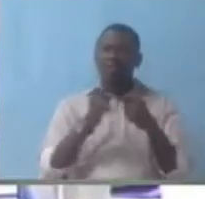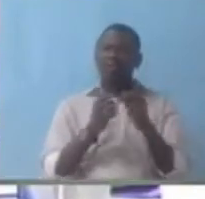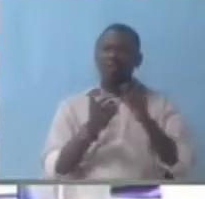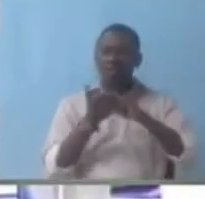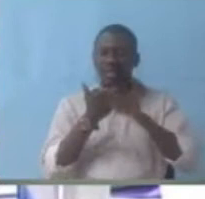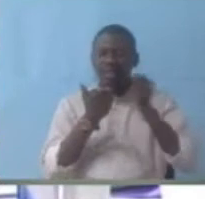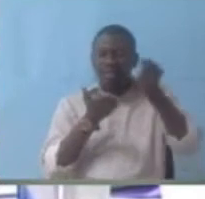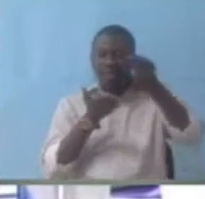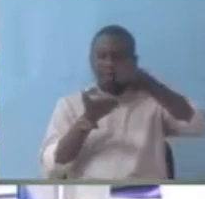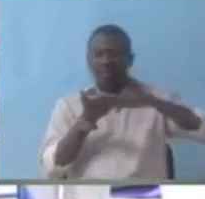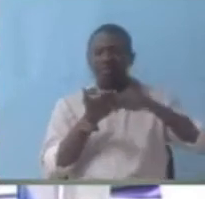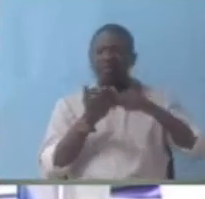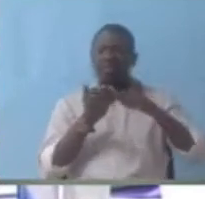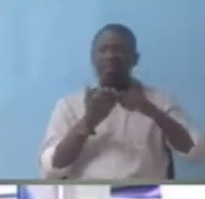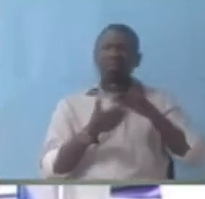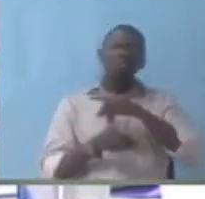decrees.